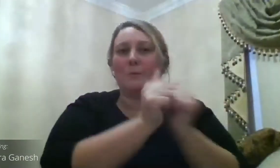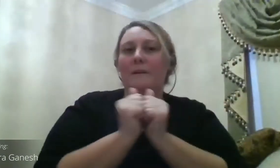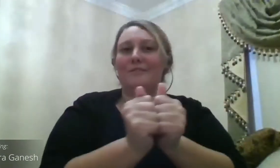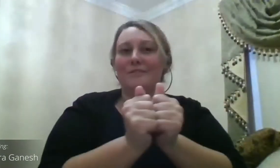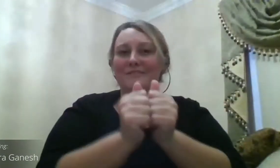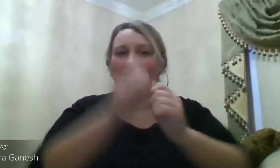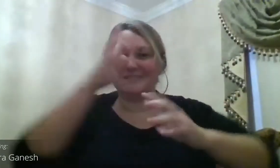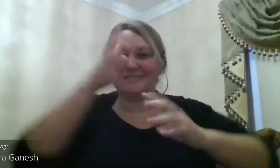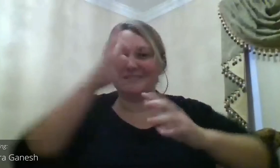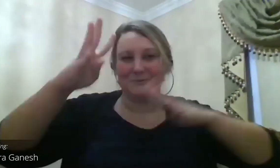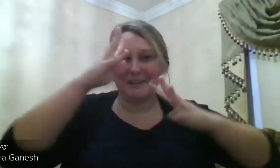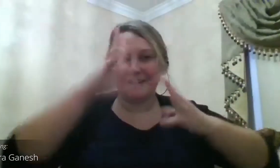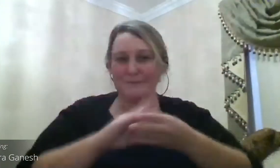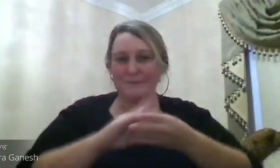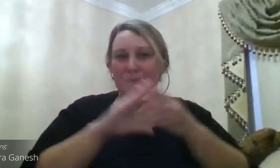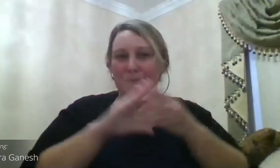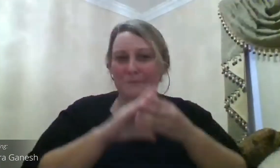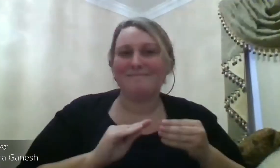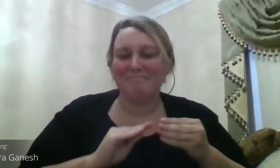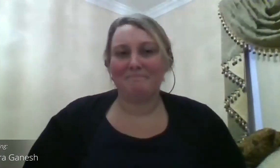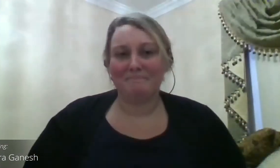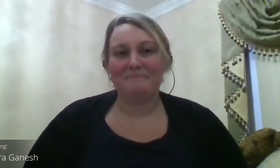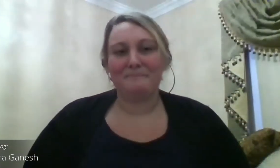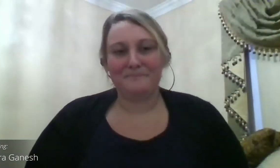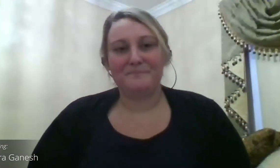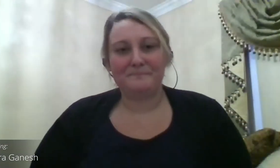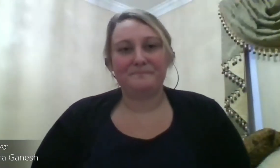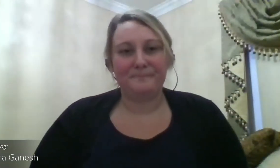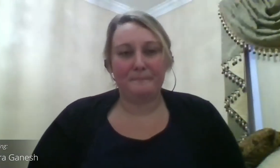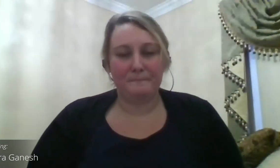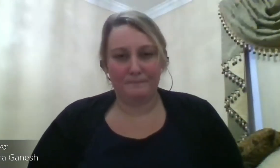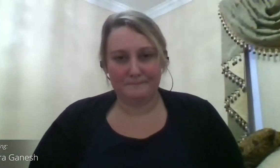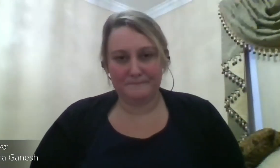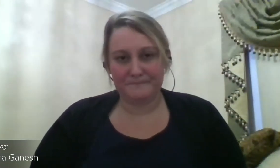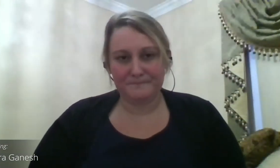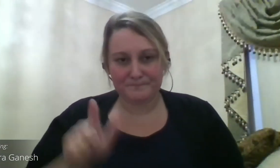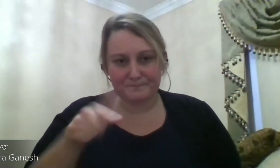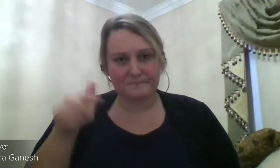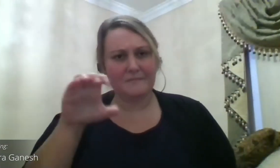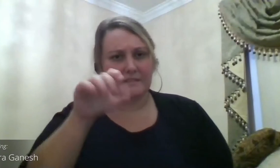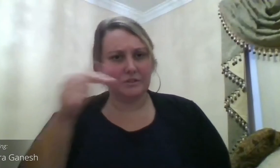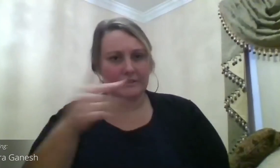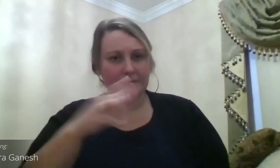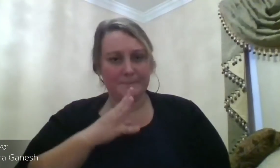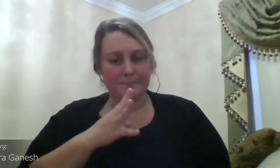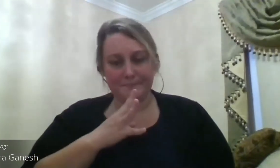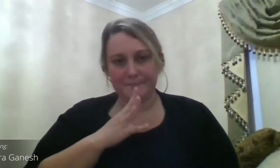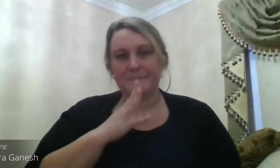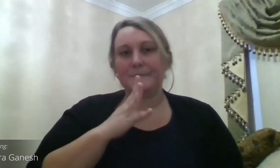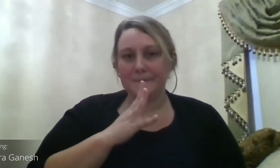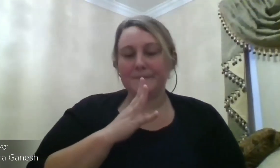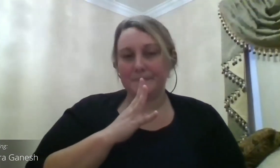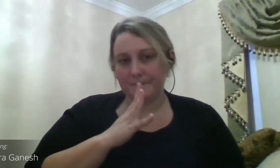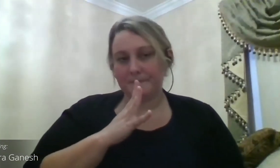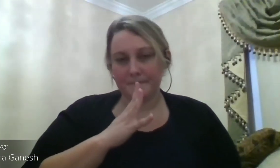important because I, until I, um, was 16 or so when I went for my first